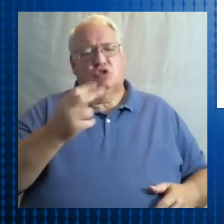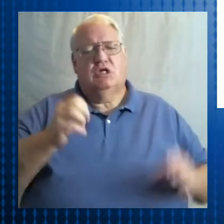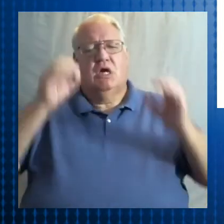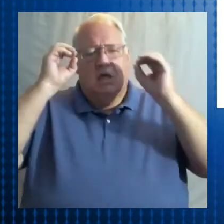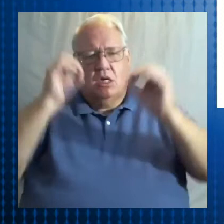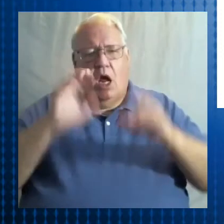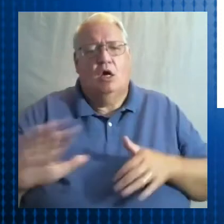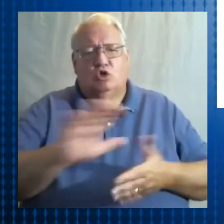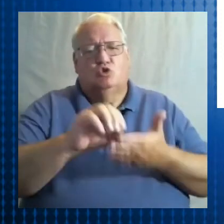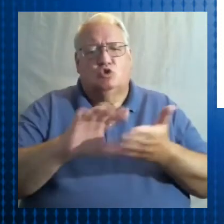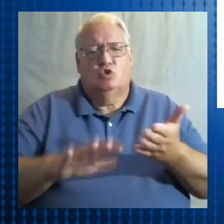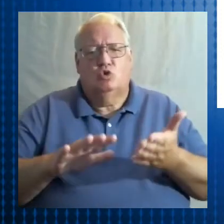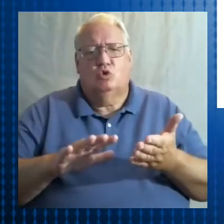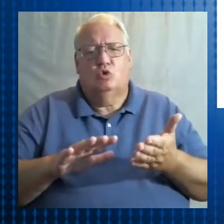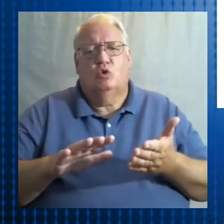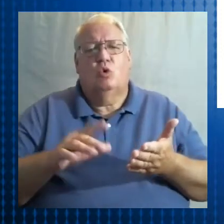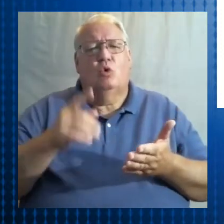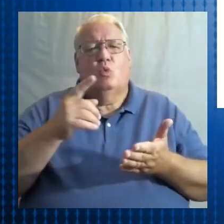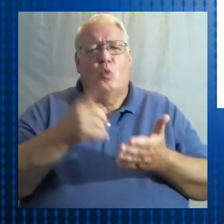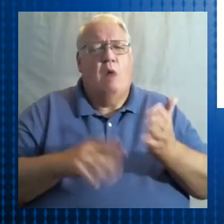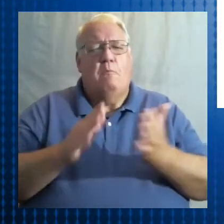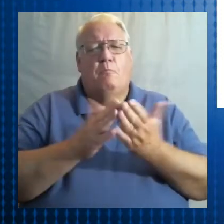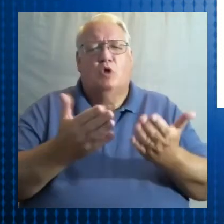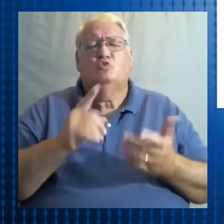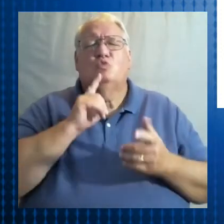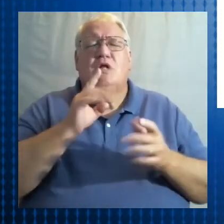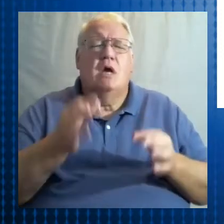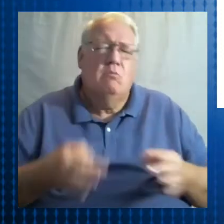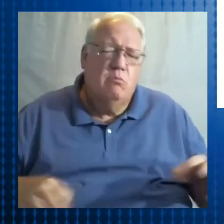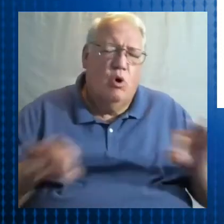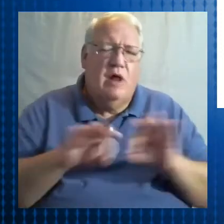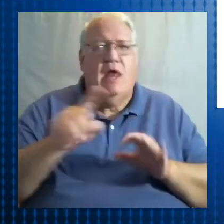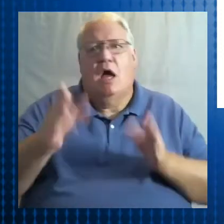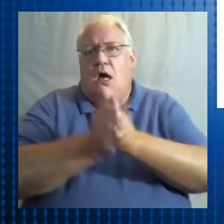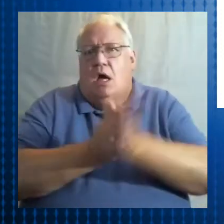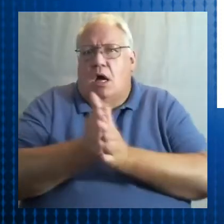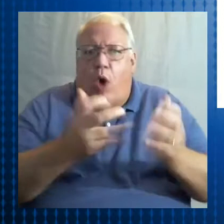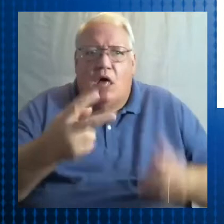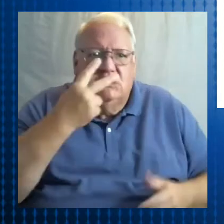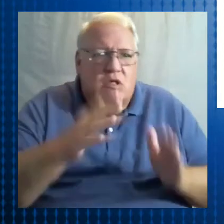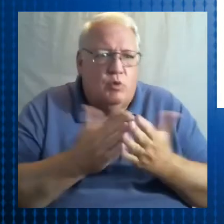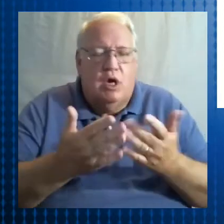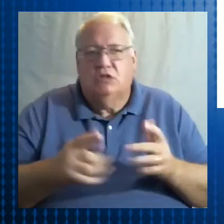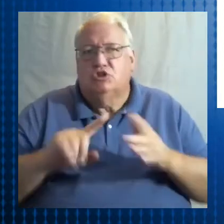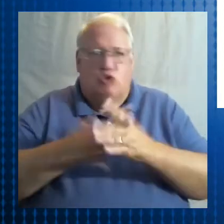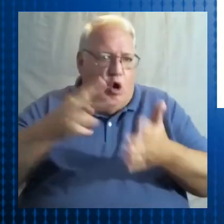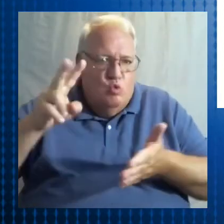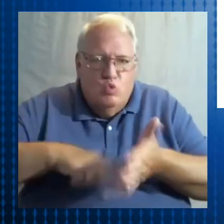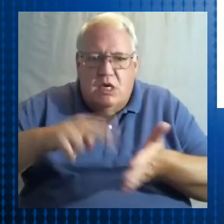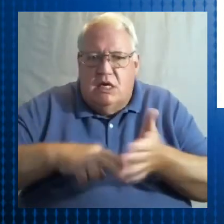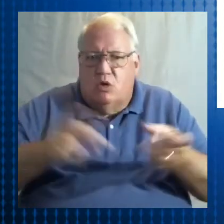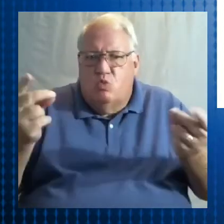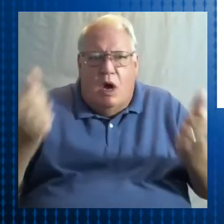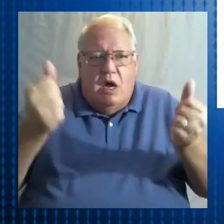students what wonderful treasures books are. They were eager to see the new books, immediately began to read, and treated